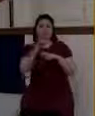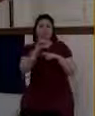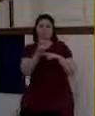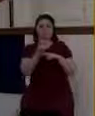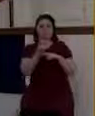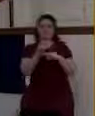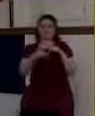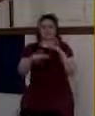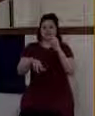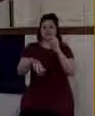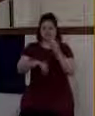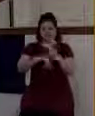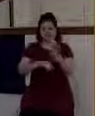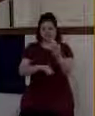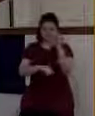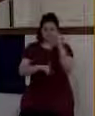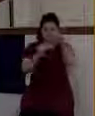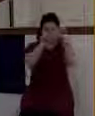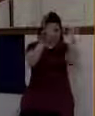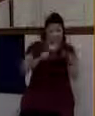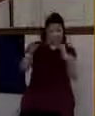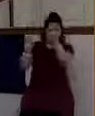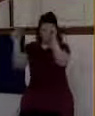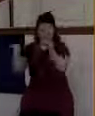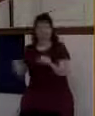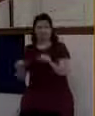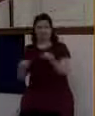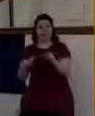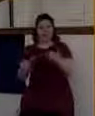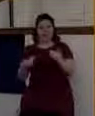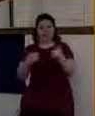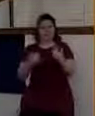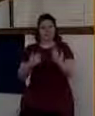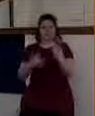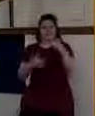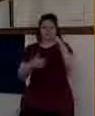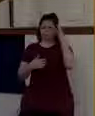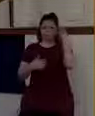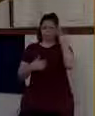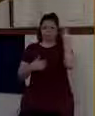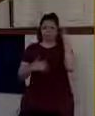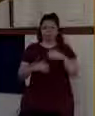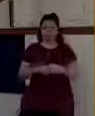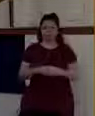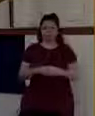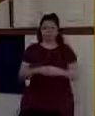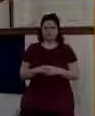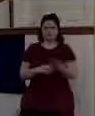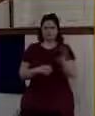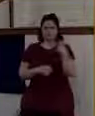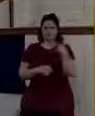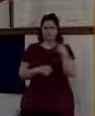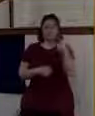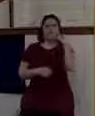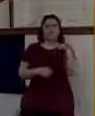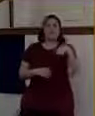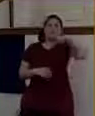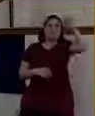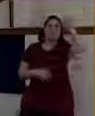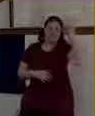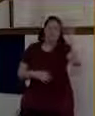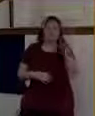in Dan, the other in Bethel, and with two golden calves. And he said to the people, "These are your gods, O Israel, you worship